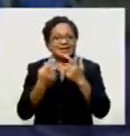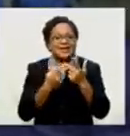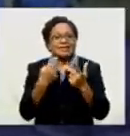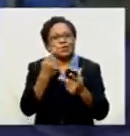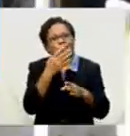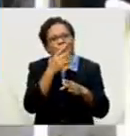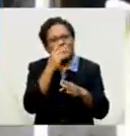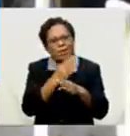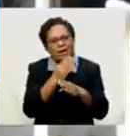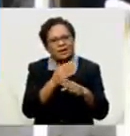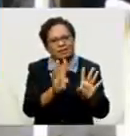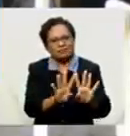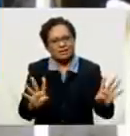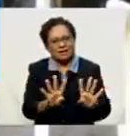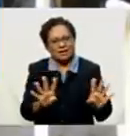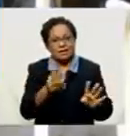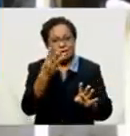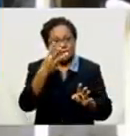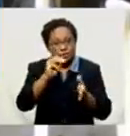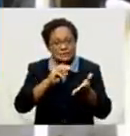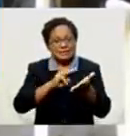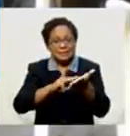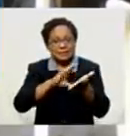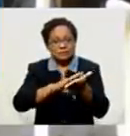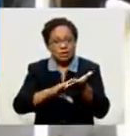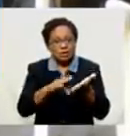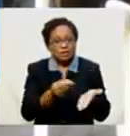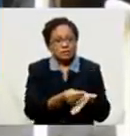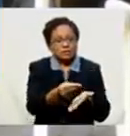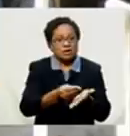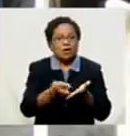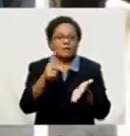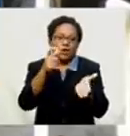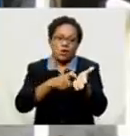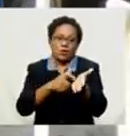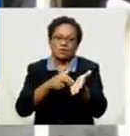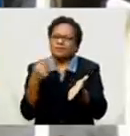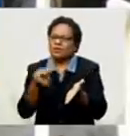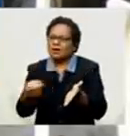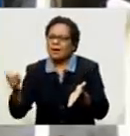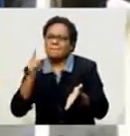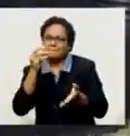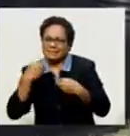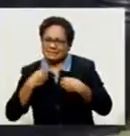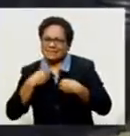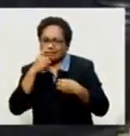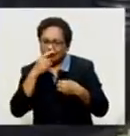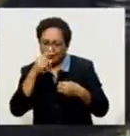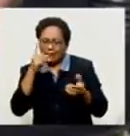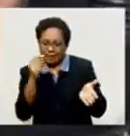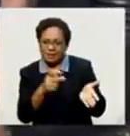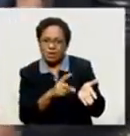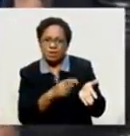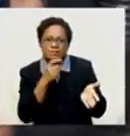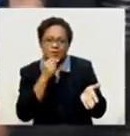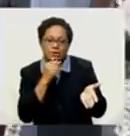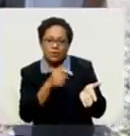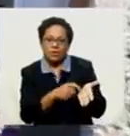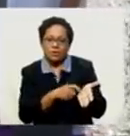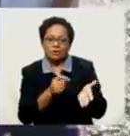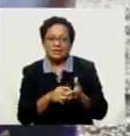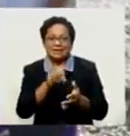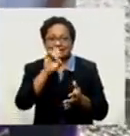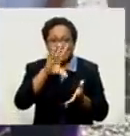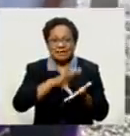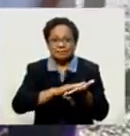line. He adds $30 million has been provided in concessional loans for micro, small and medium enterprises and $10 million paid